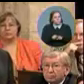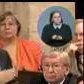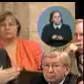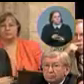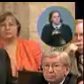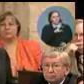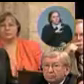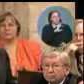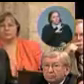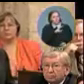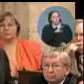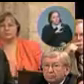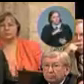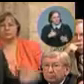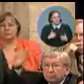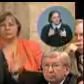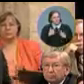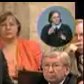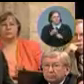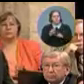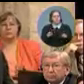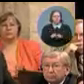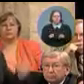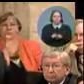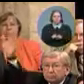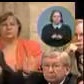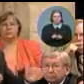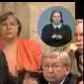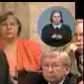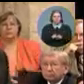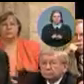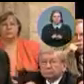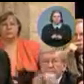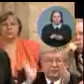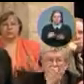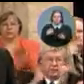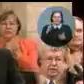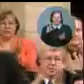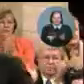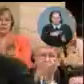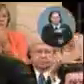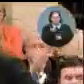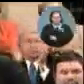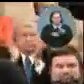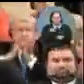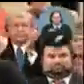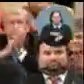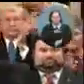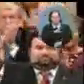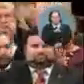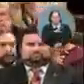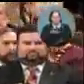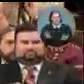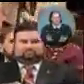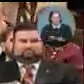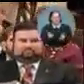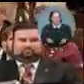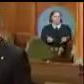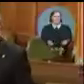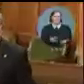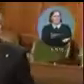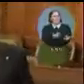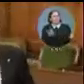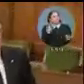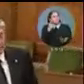will be affected by years of investigations. It's time to act now. Why are they sitting on their hands? The Honourable Parliamentary Secretary to the